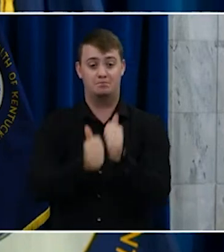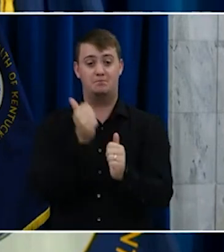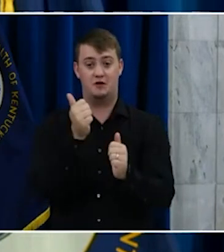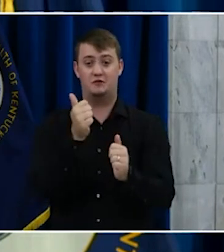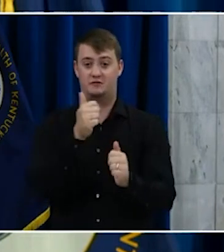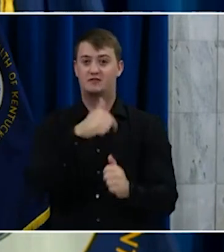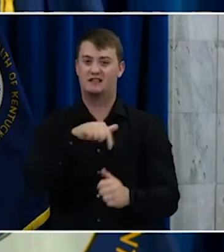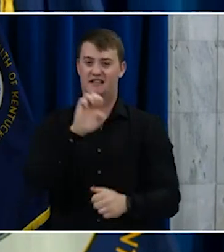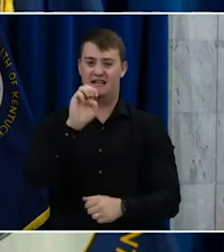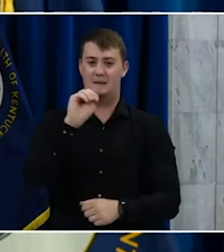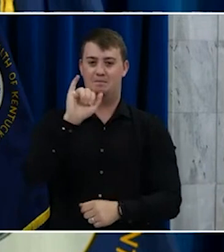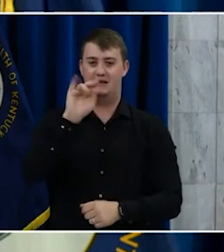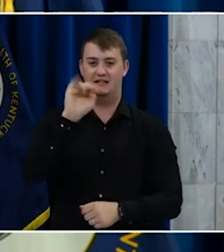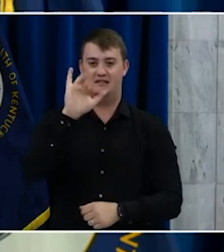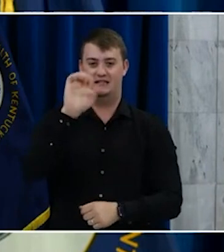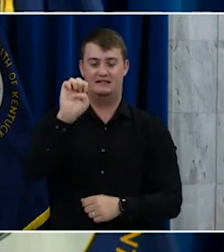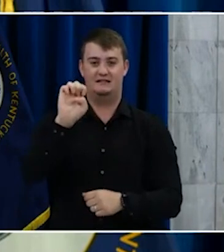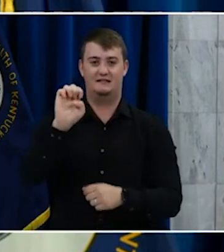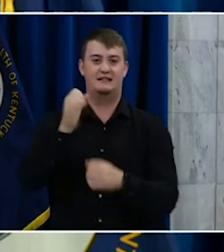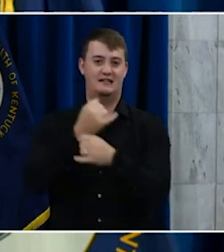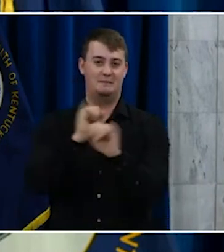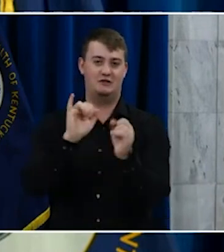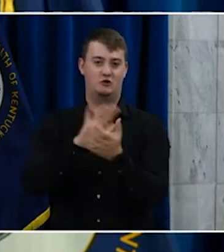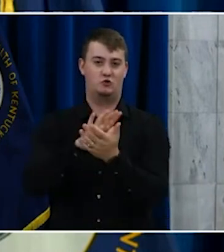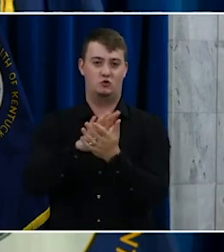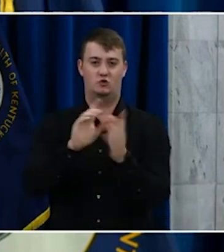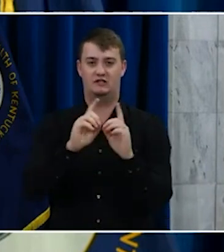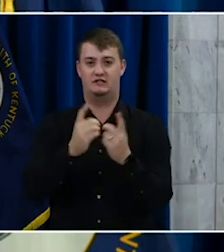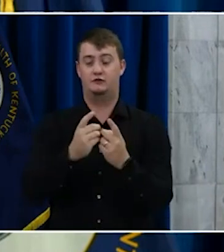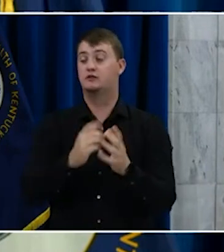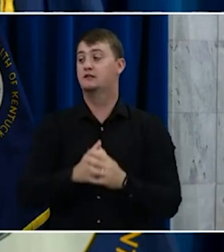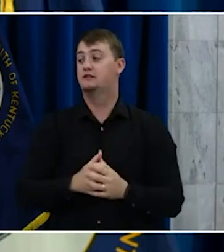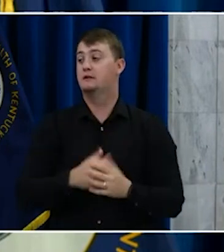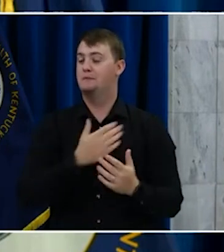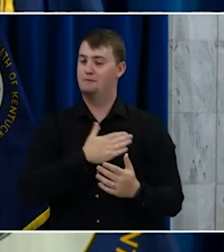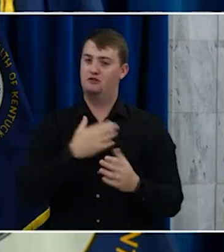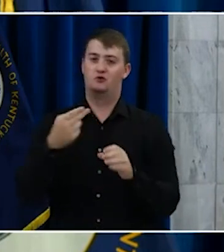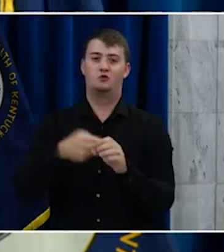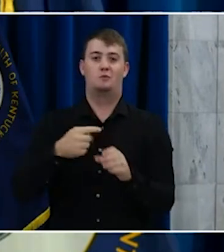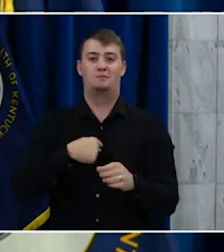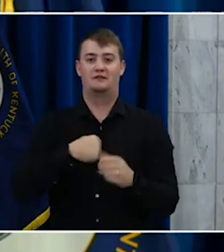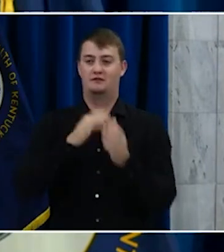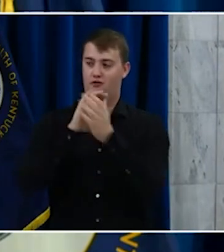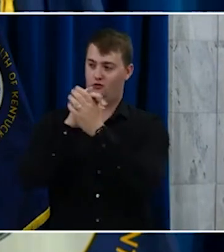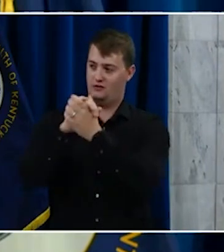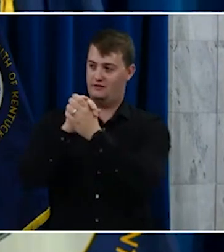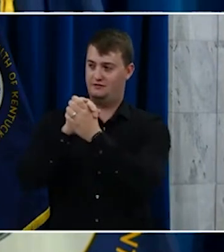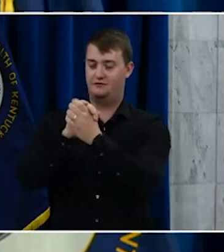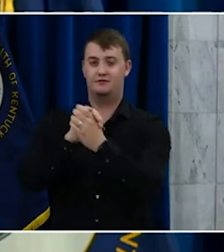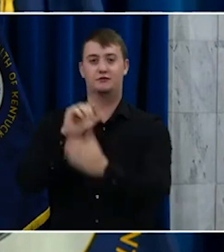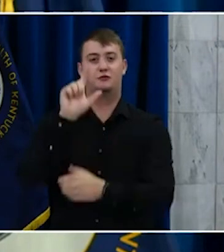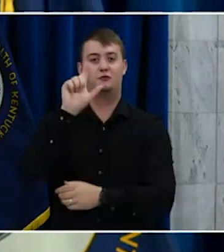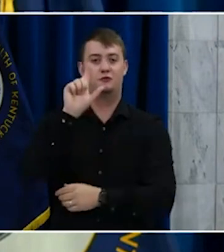in Eminence Independent School District. Please join me in congratulating